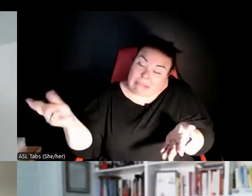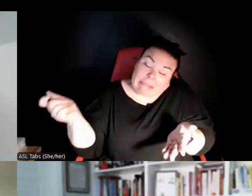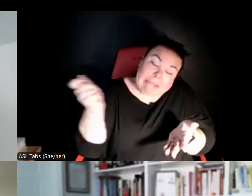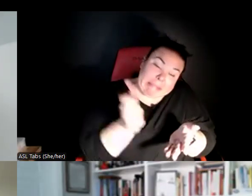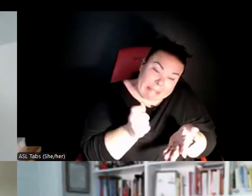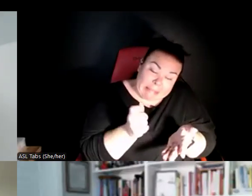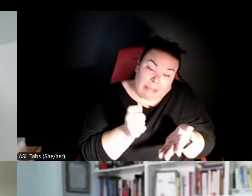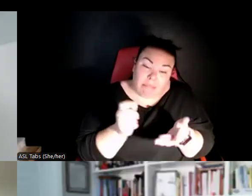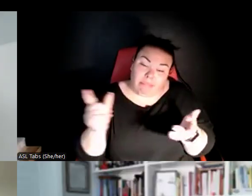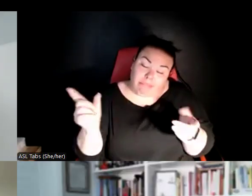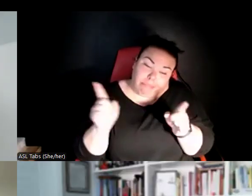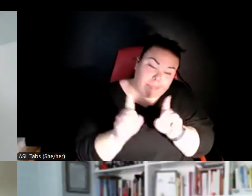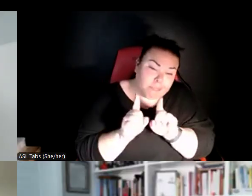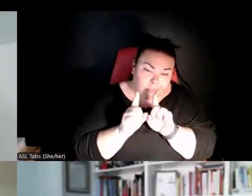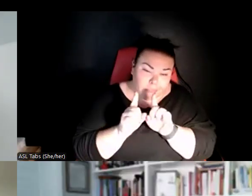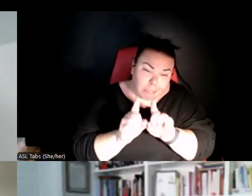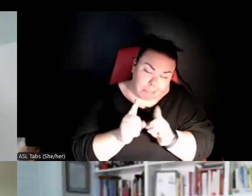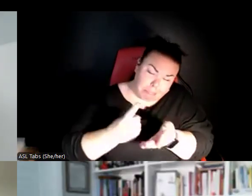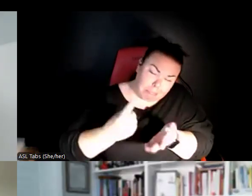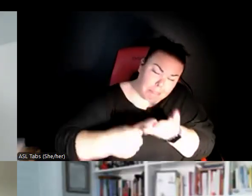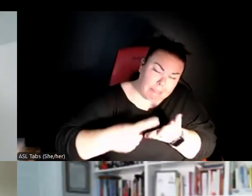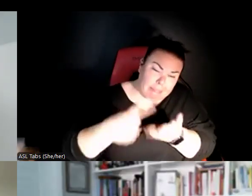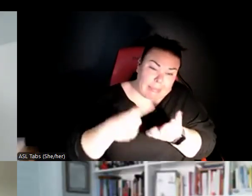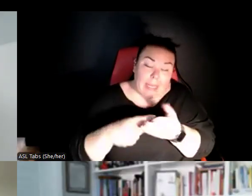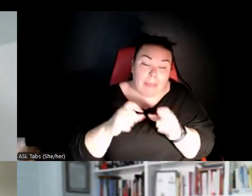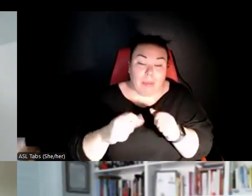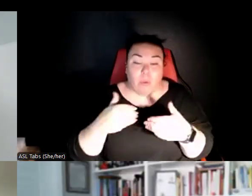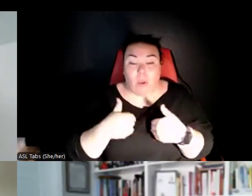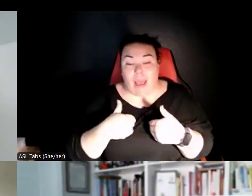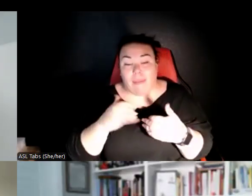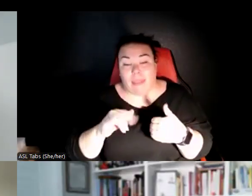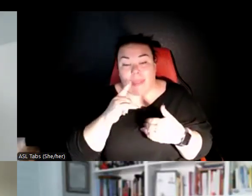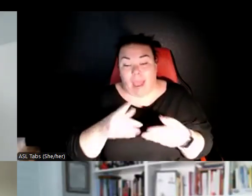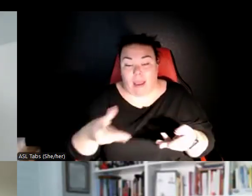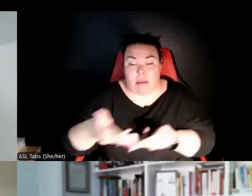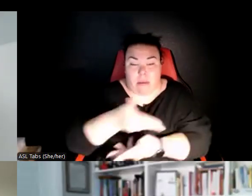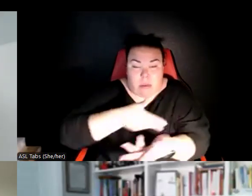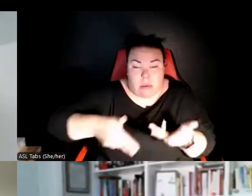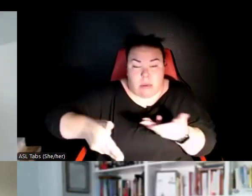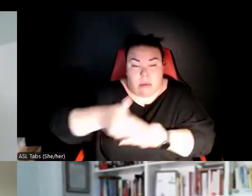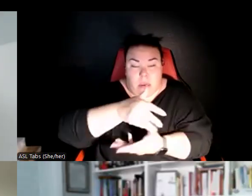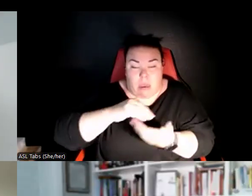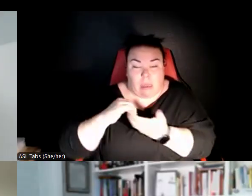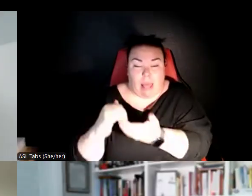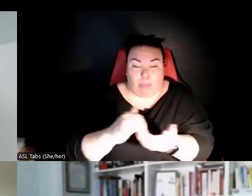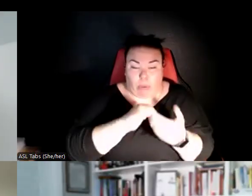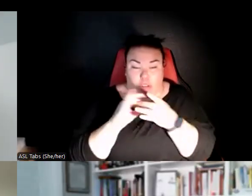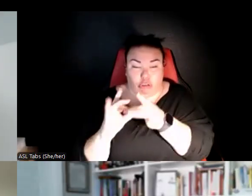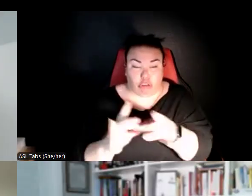interpret between the two pieces, and really that collaboration is kind of key